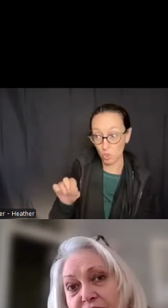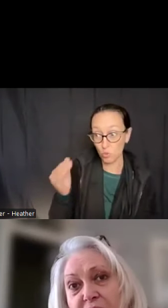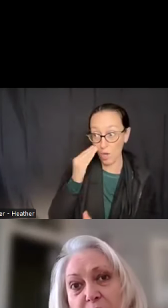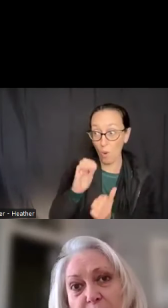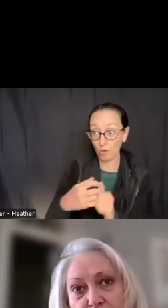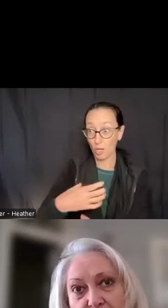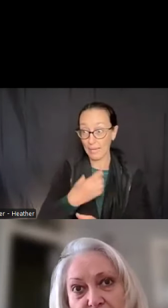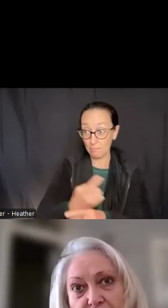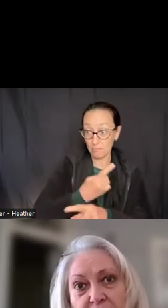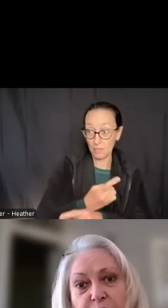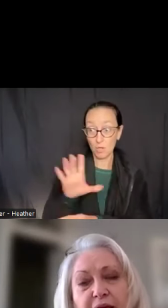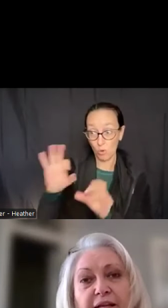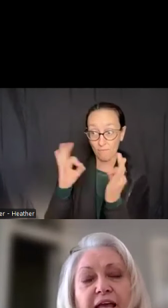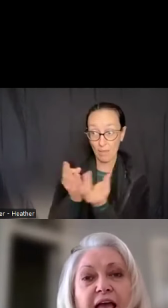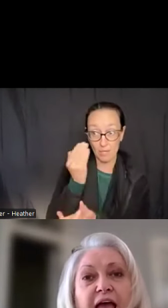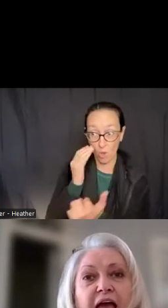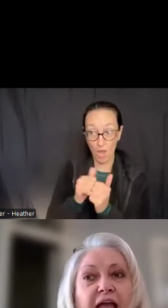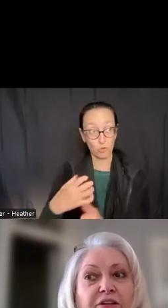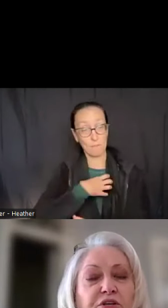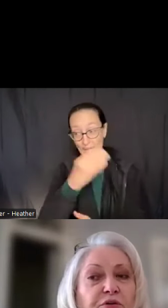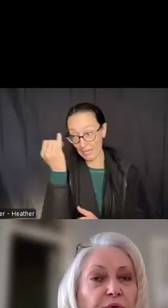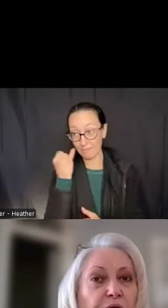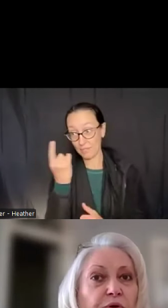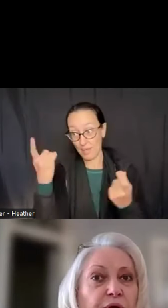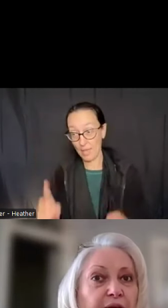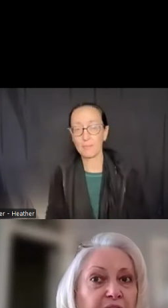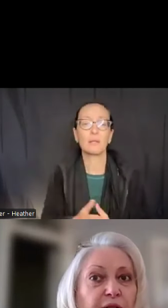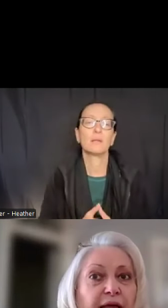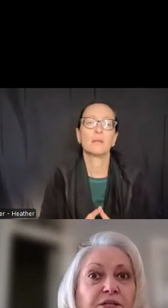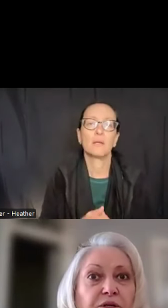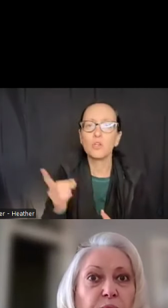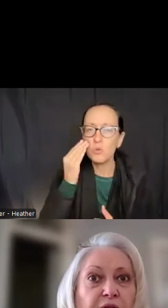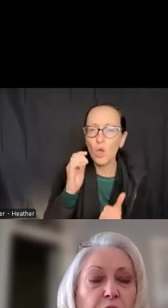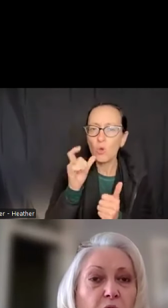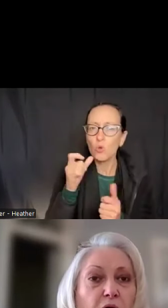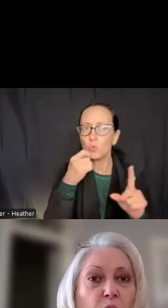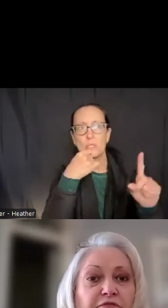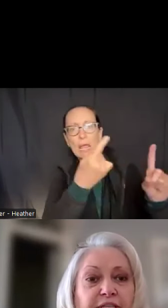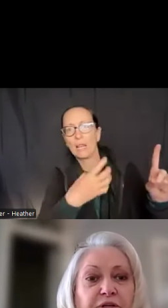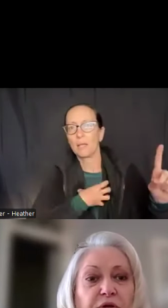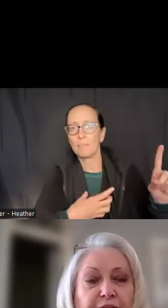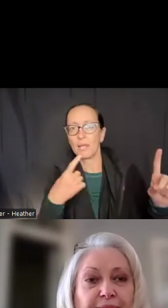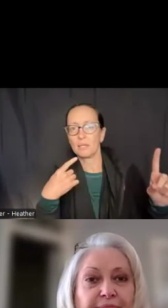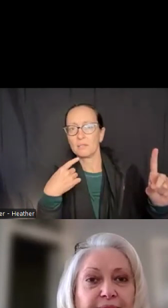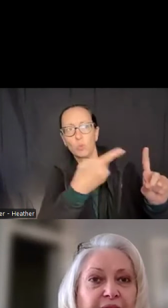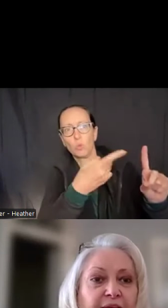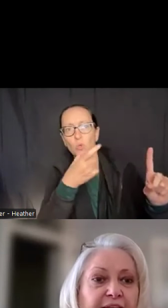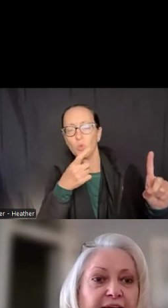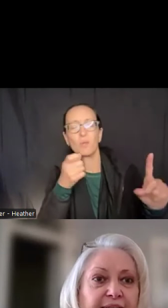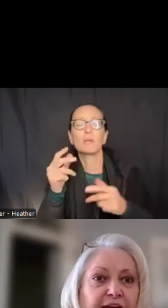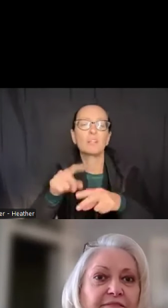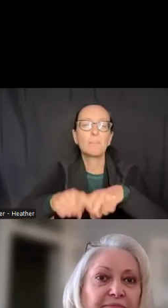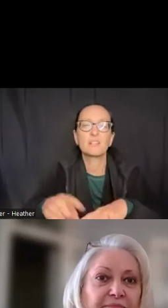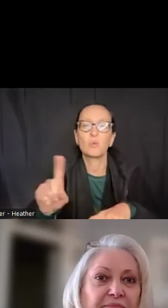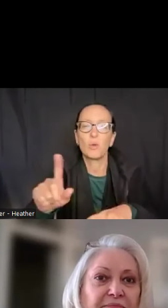complaint? Does your family member know how to make a complaint? And do you know who you can complain to depending upon what facility you're in?